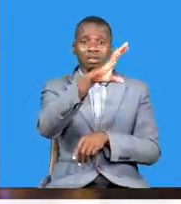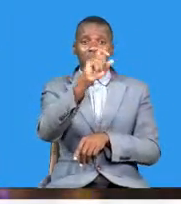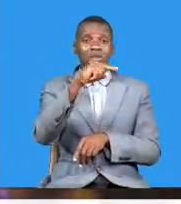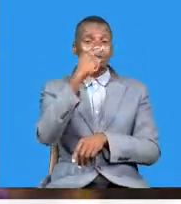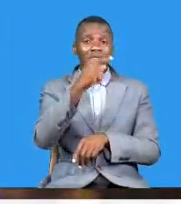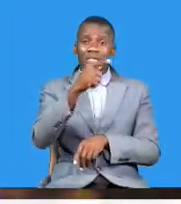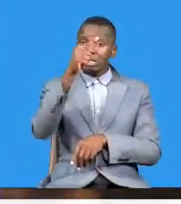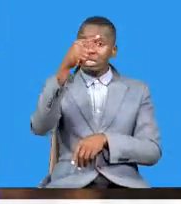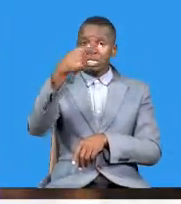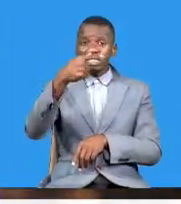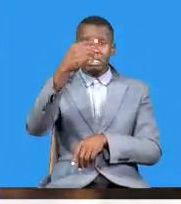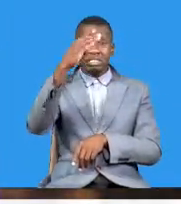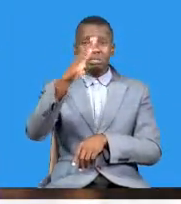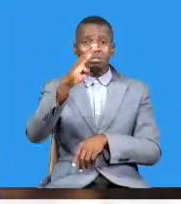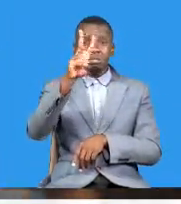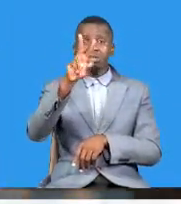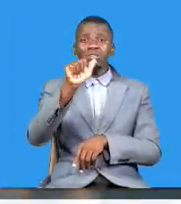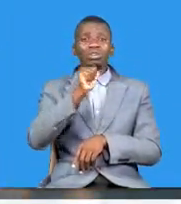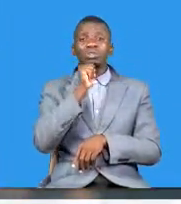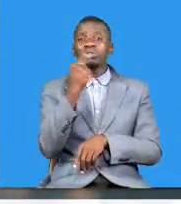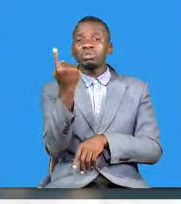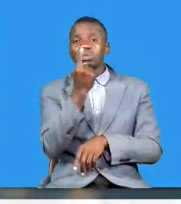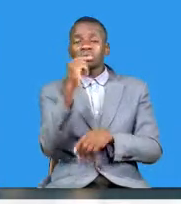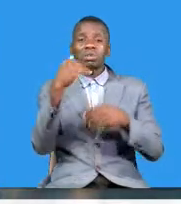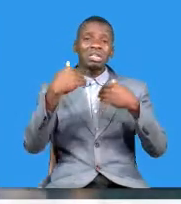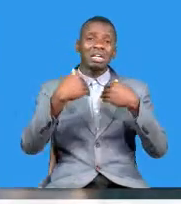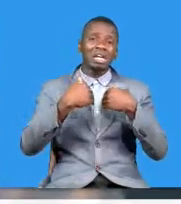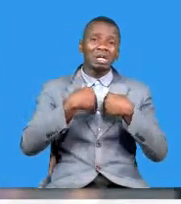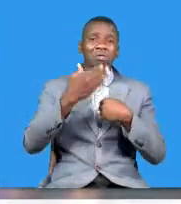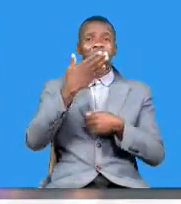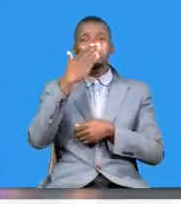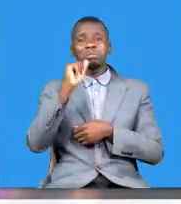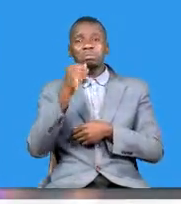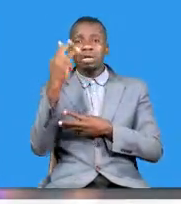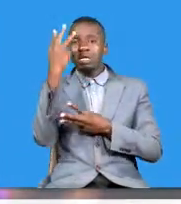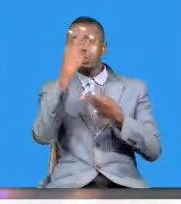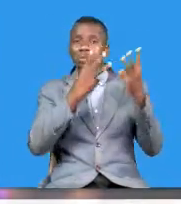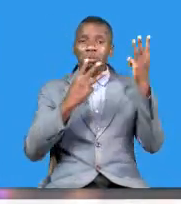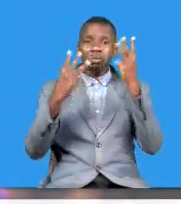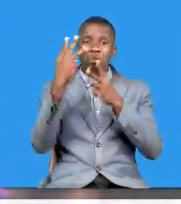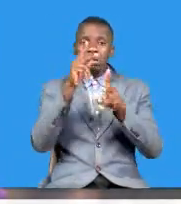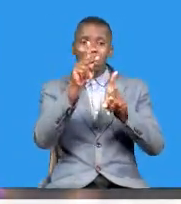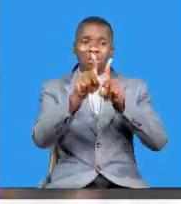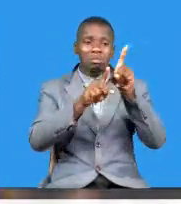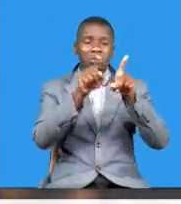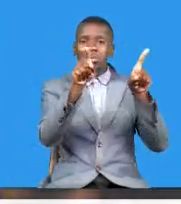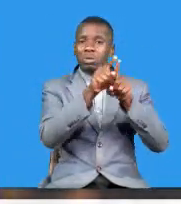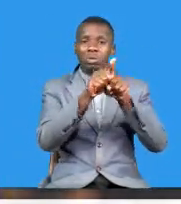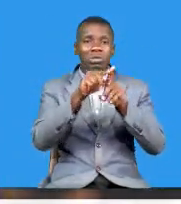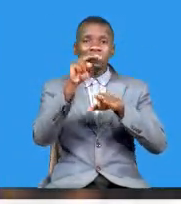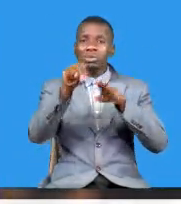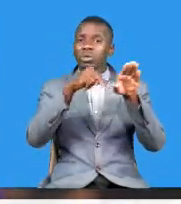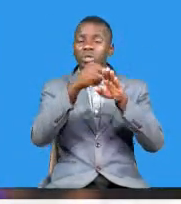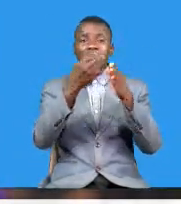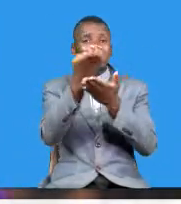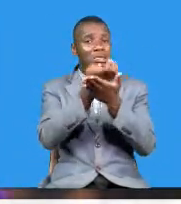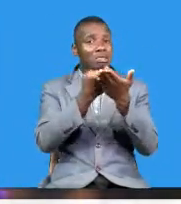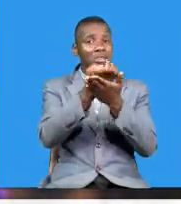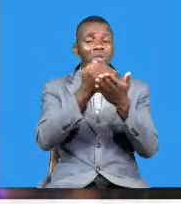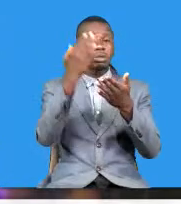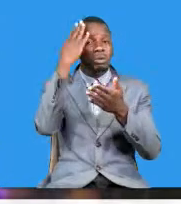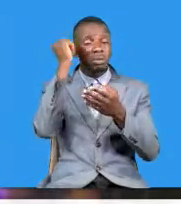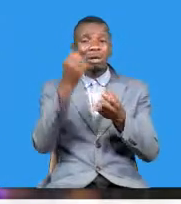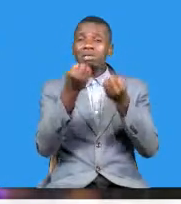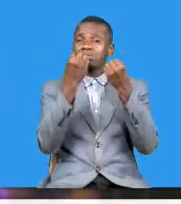have devastating effects on victims, but also on the nation's economy, as many hours are lost which could have